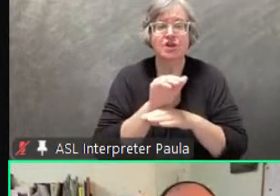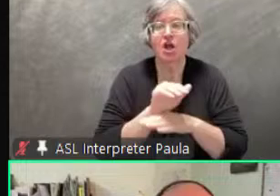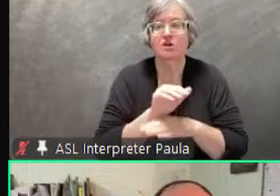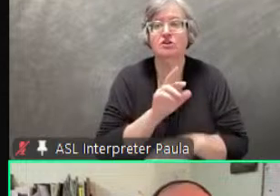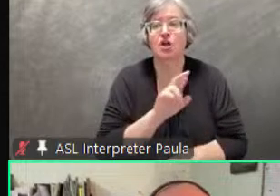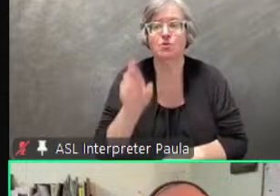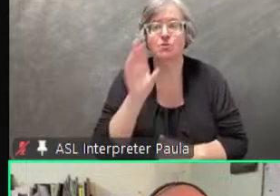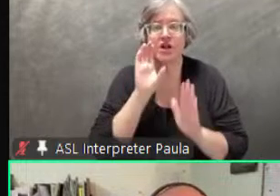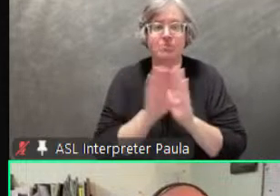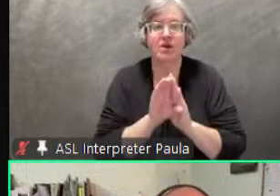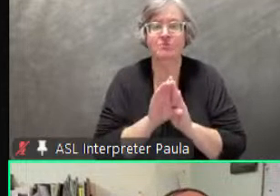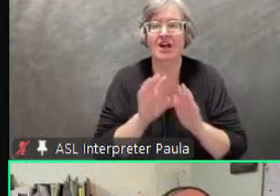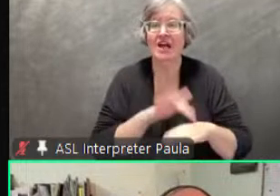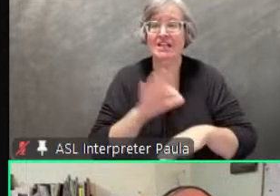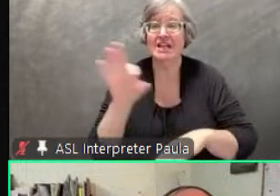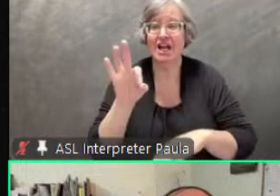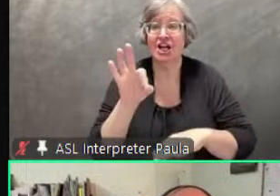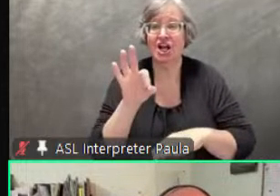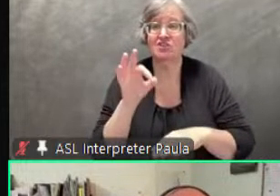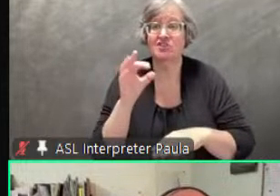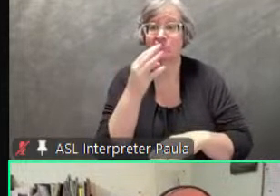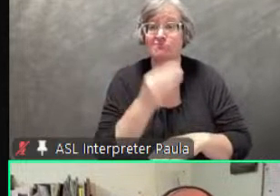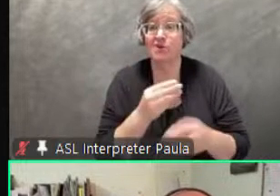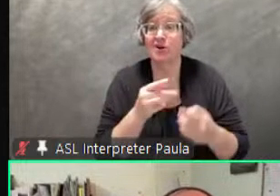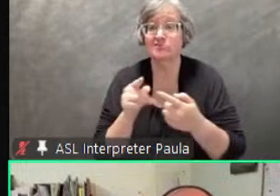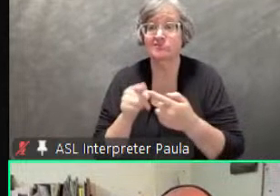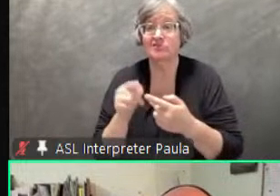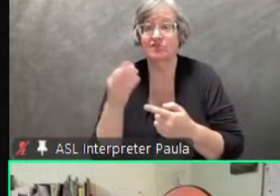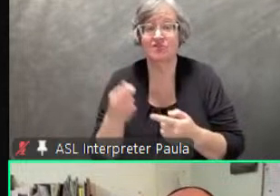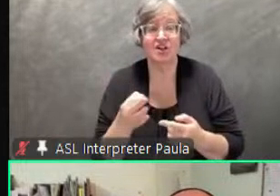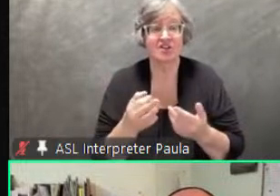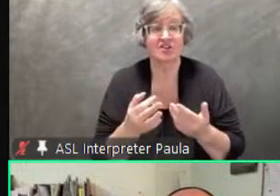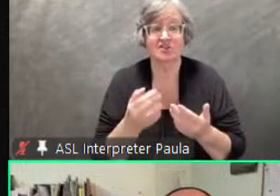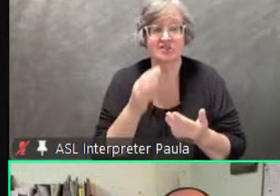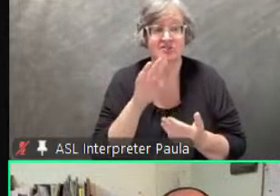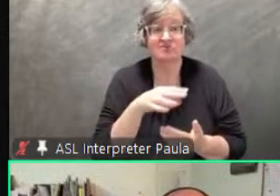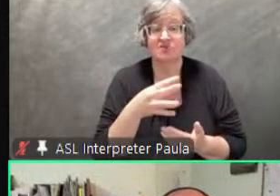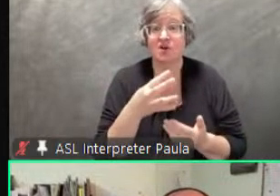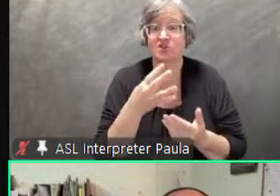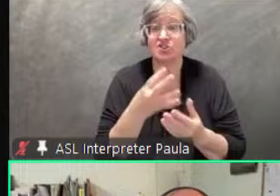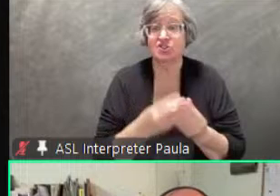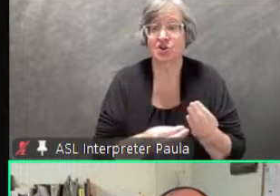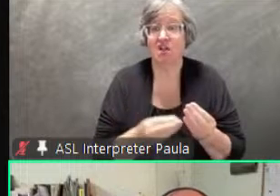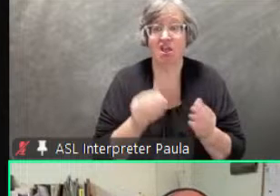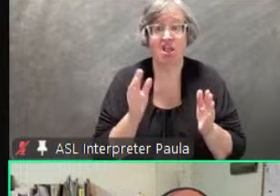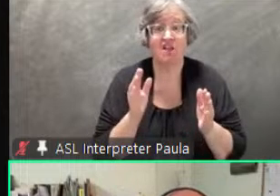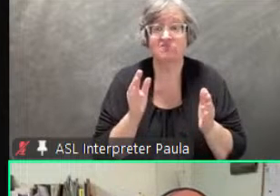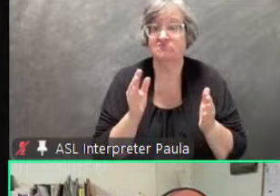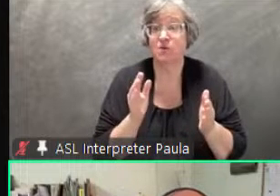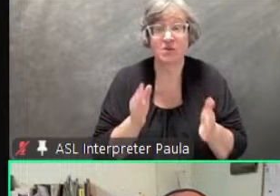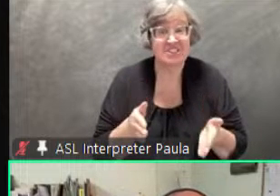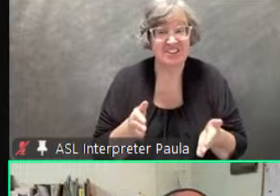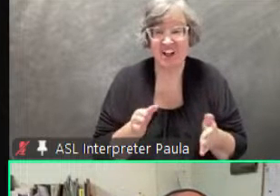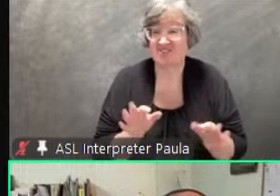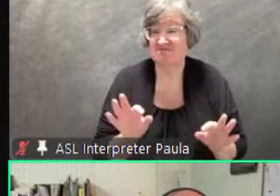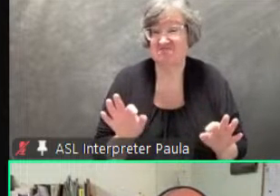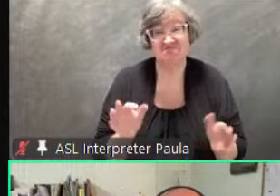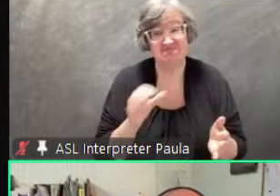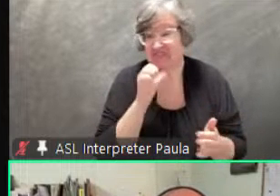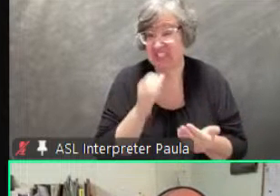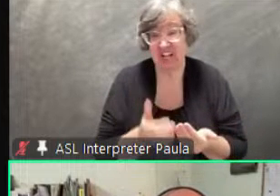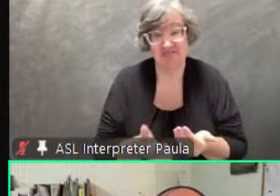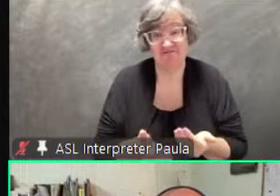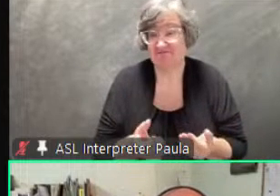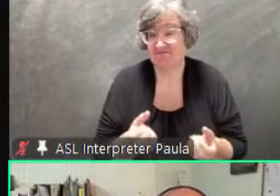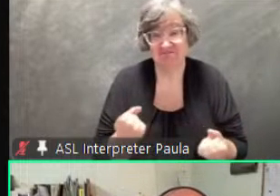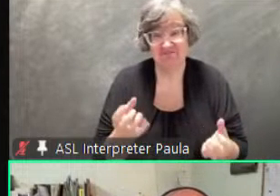right, weekdays at 9 p.m. The grid is almost gone. There are very few segments left that are really running frequently enough for the